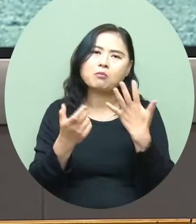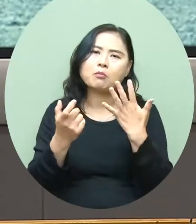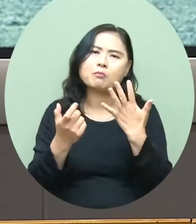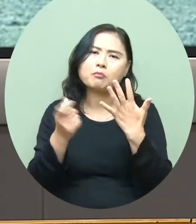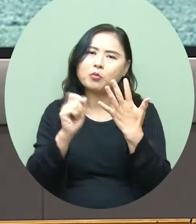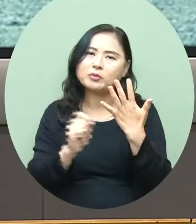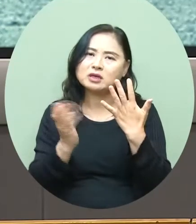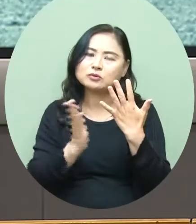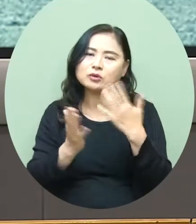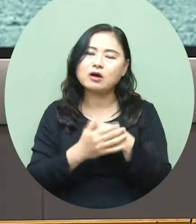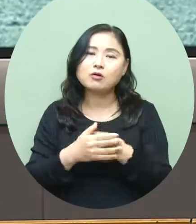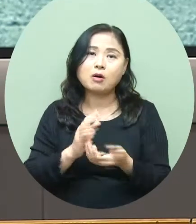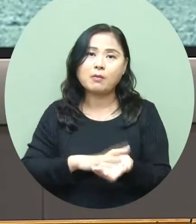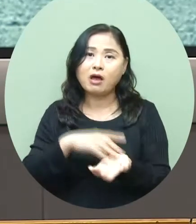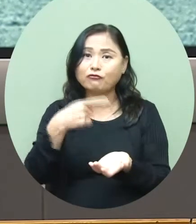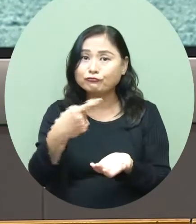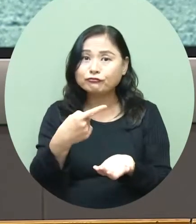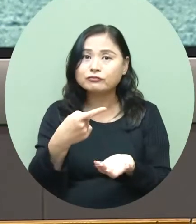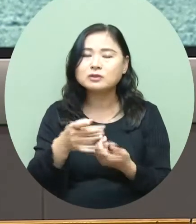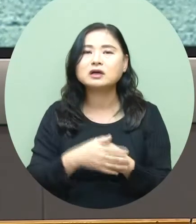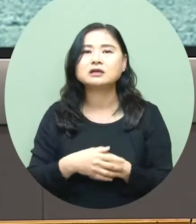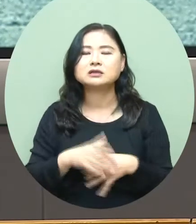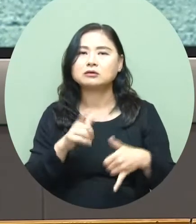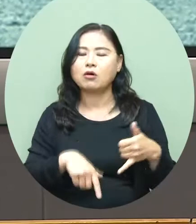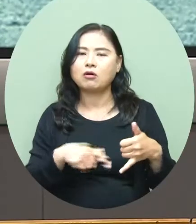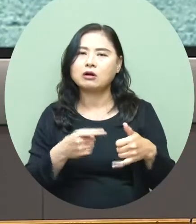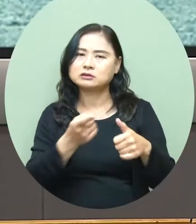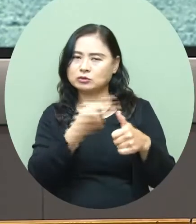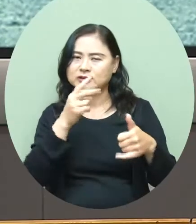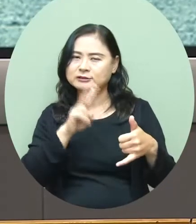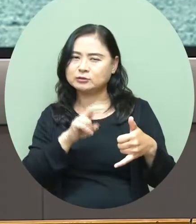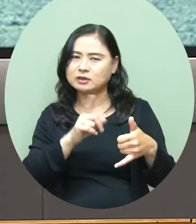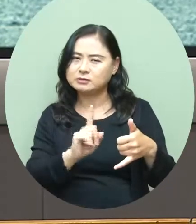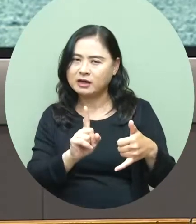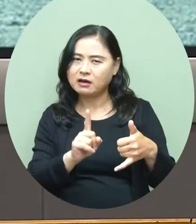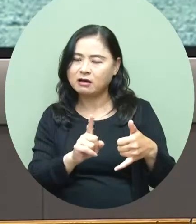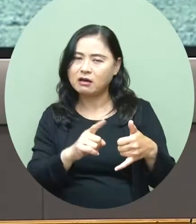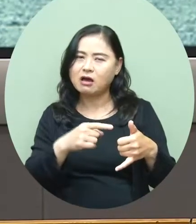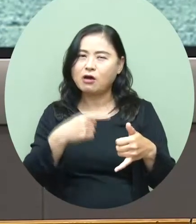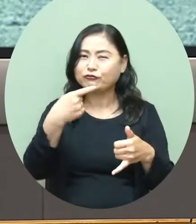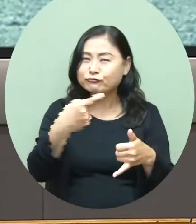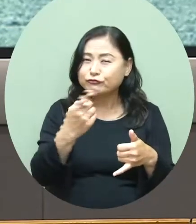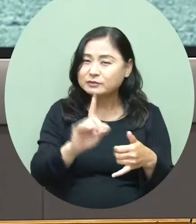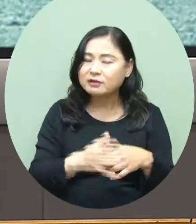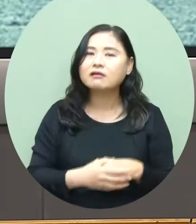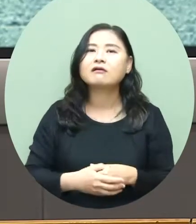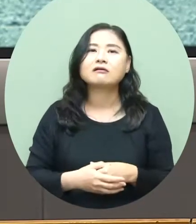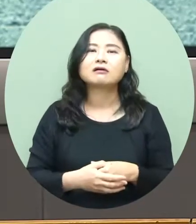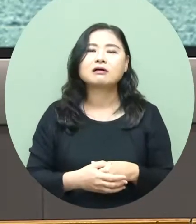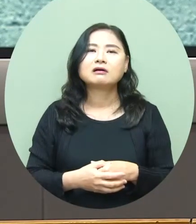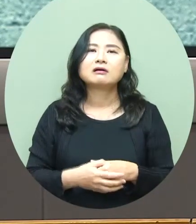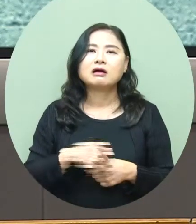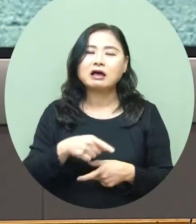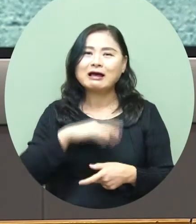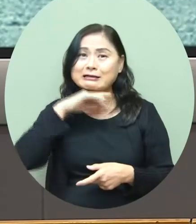have found that less than 5% of the cases are actually negative. And for these negative cases, we'll do investigation to see